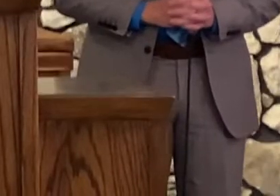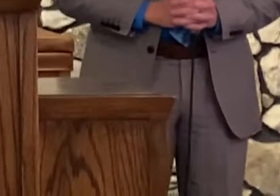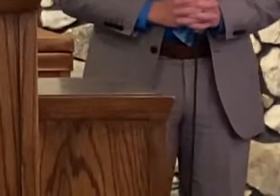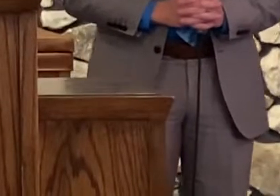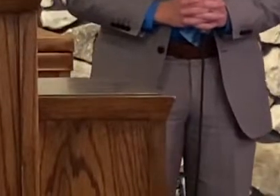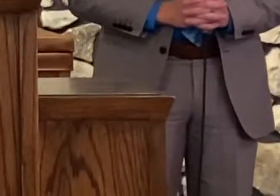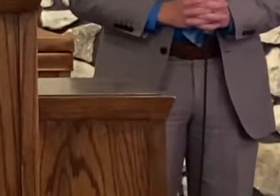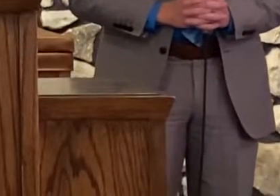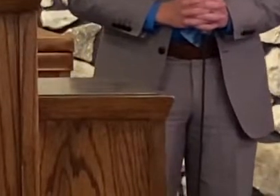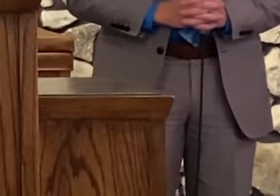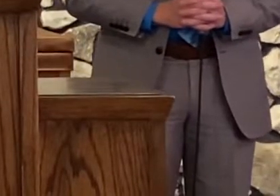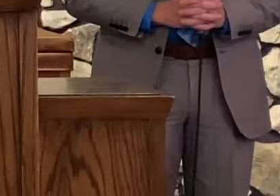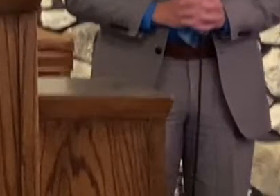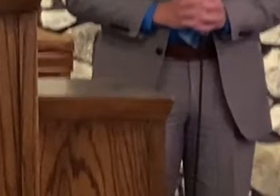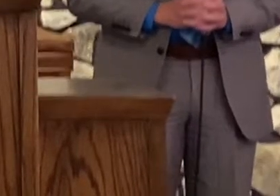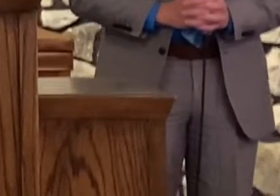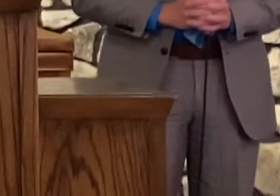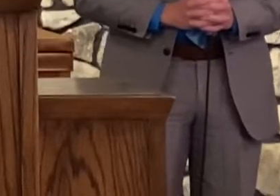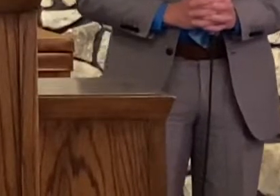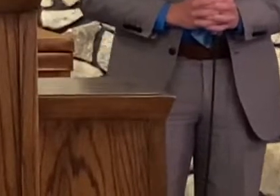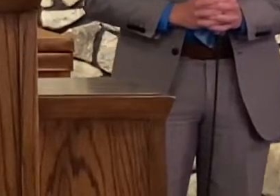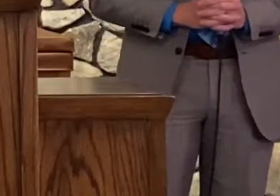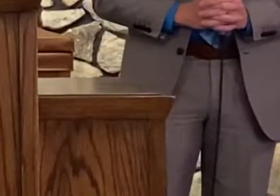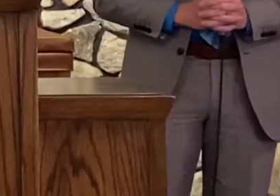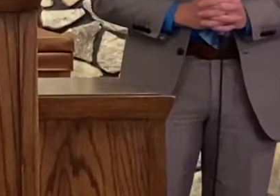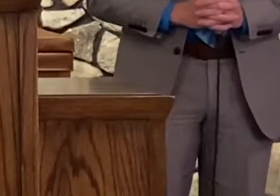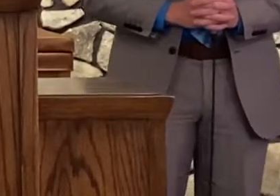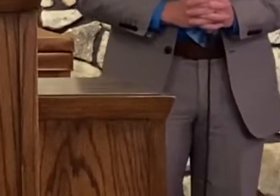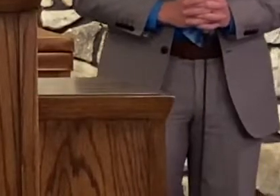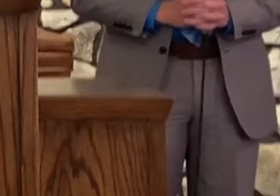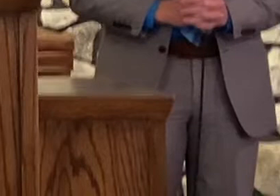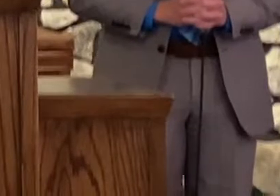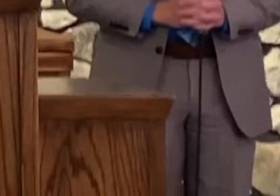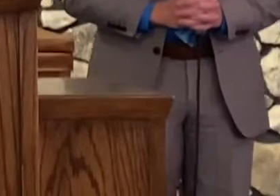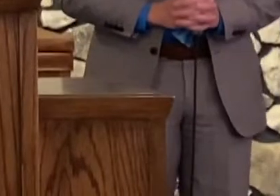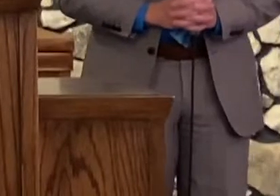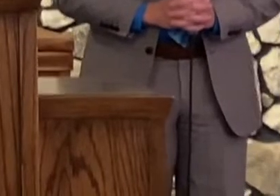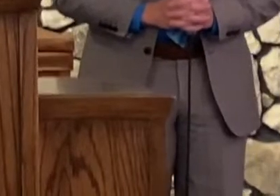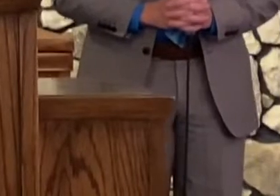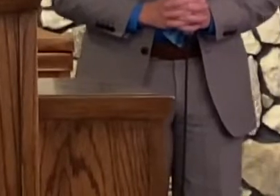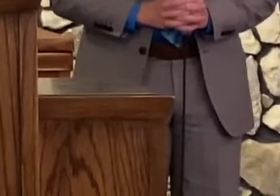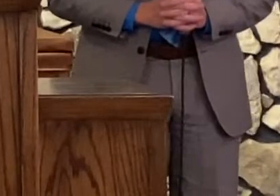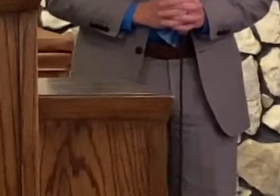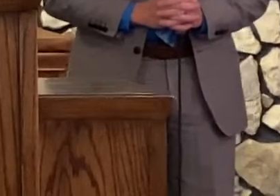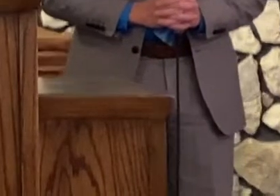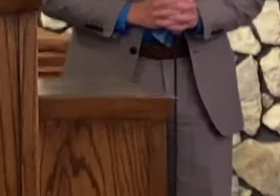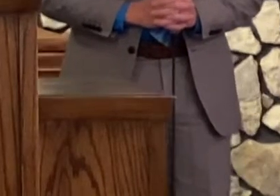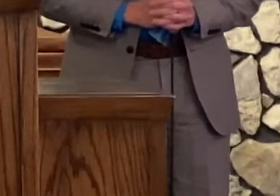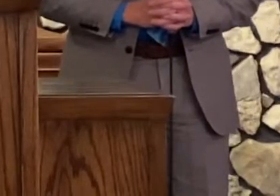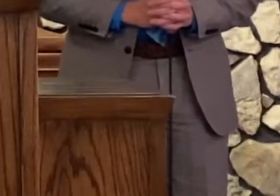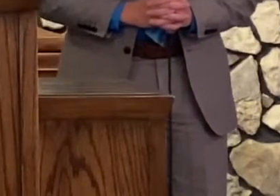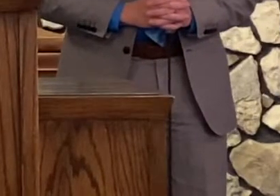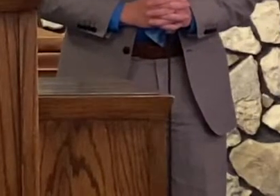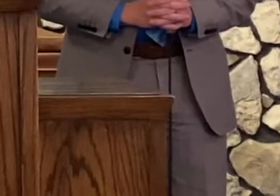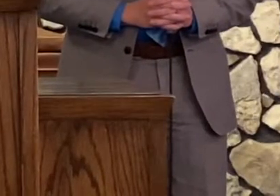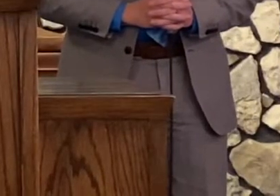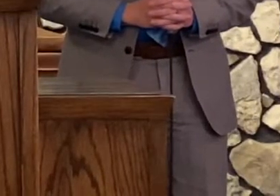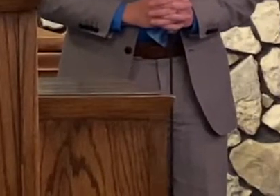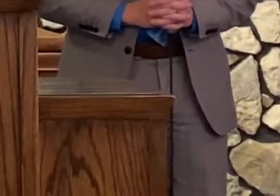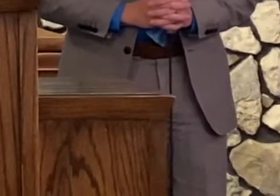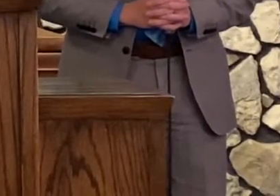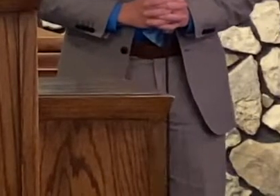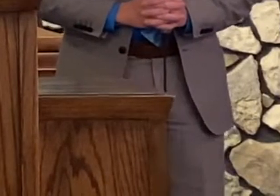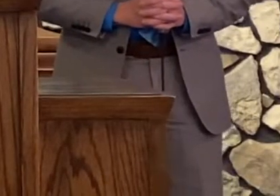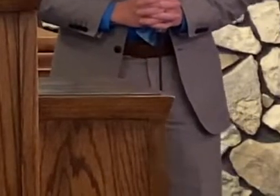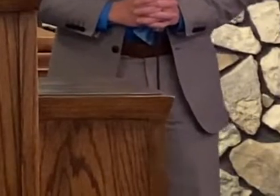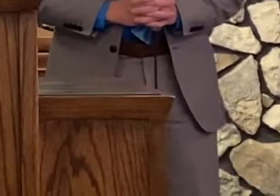The Holy Ghost was poured out in the upper room. I'm telling you today